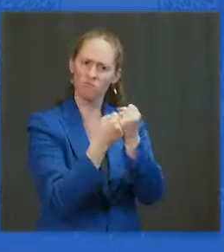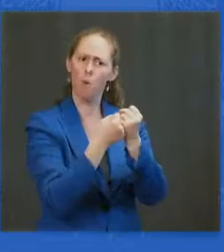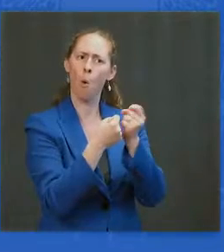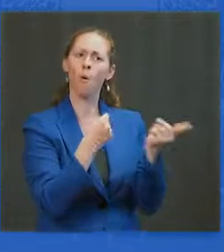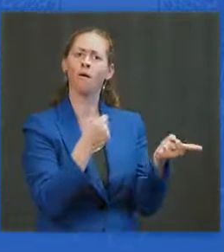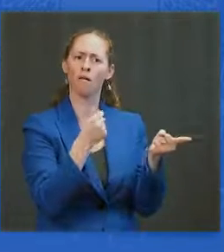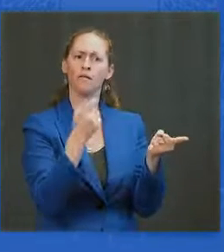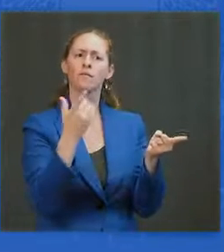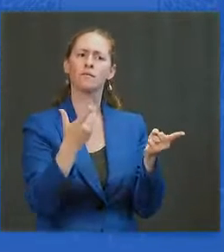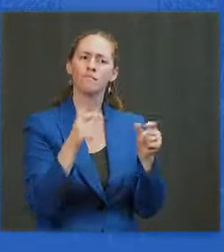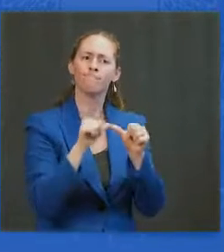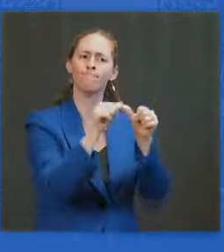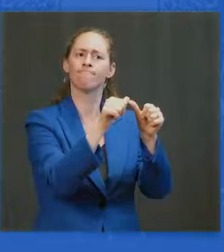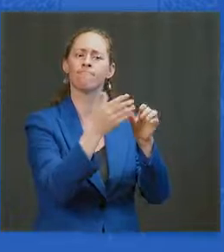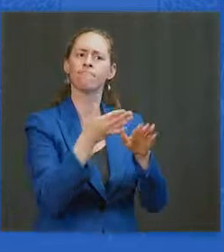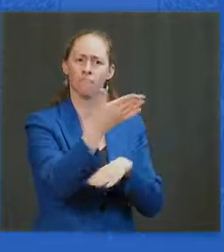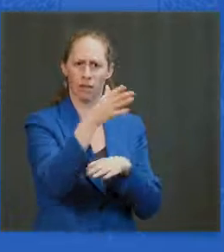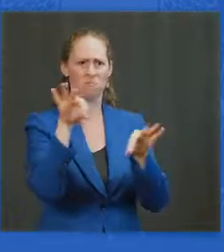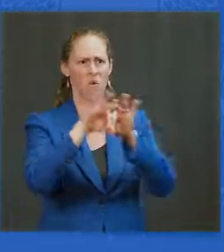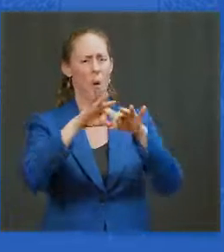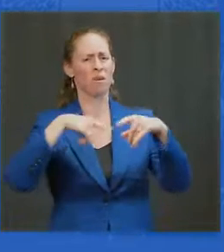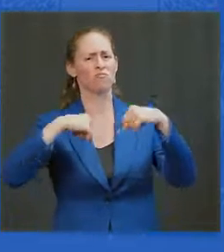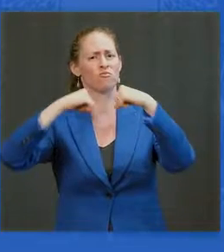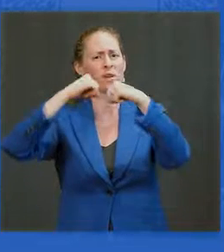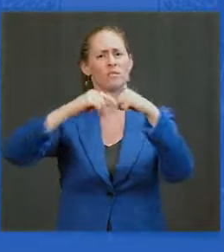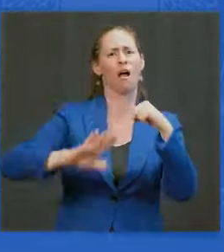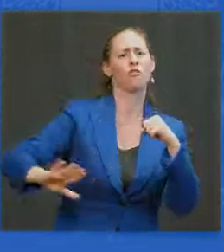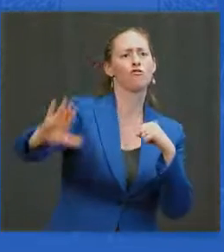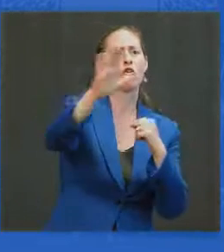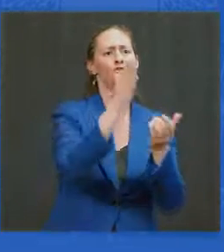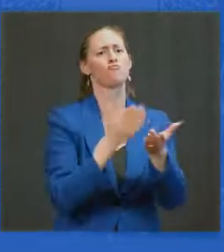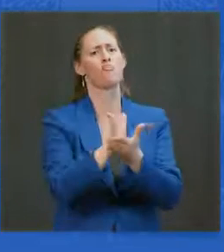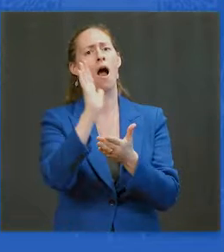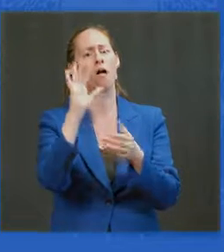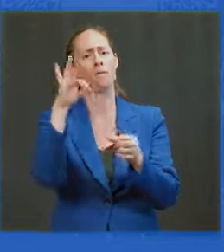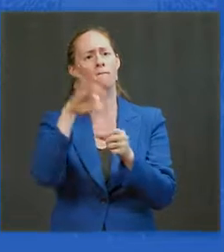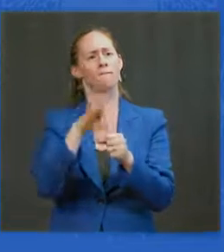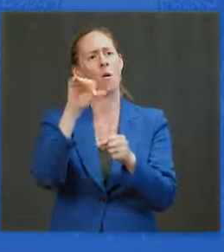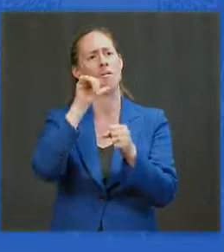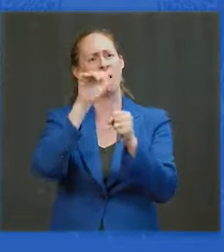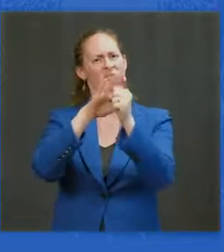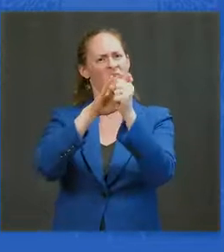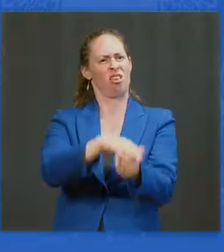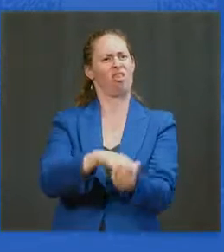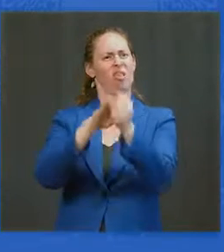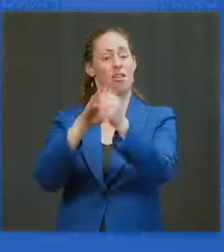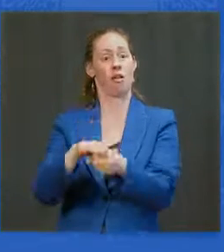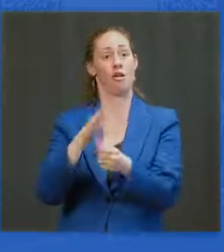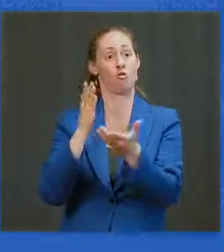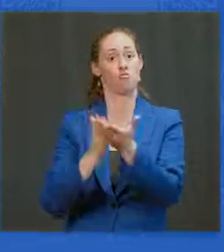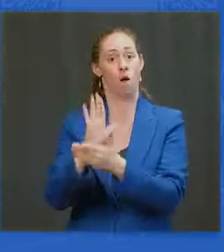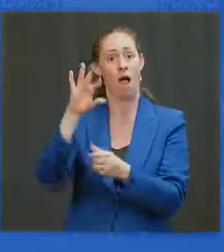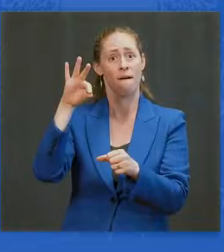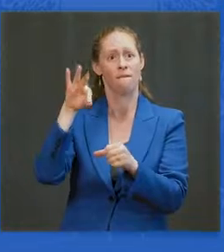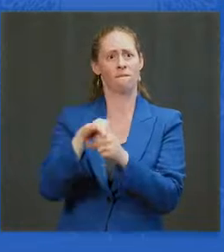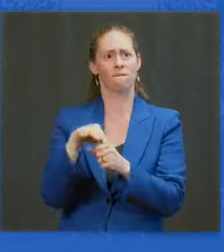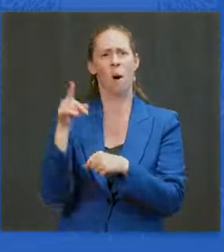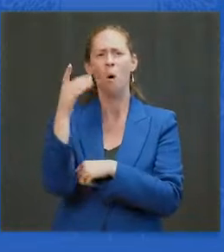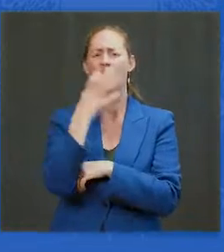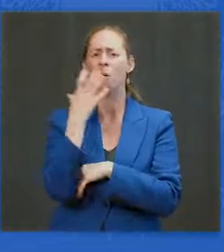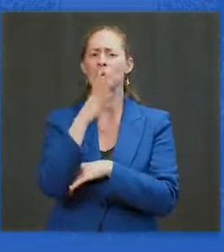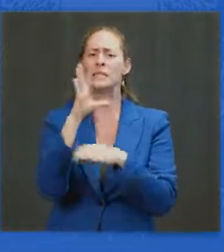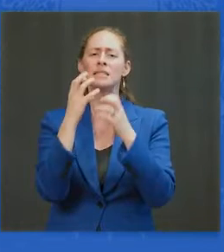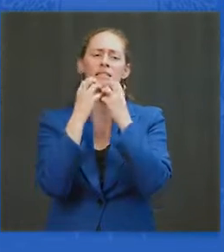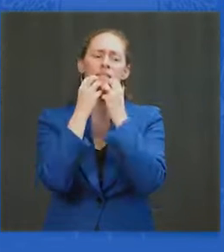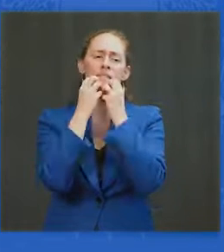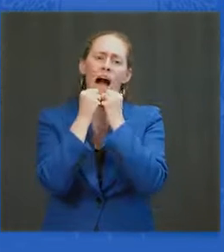suppression, and to secure the most sacred of American rights, the right to vote freely, the right to vote fairly, and the right to